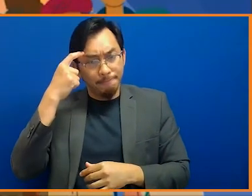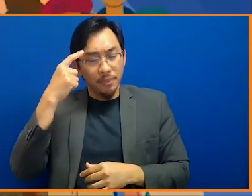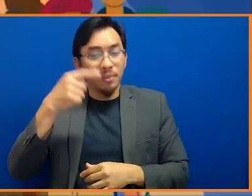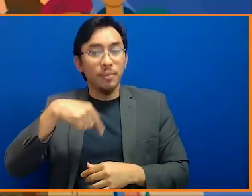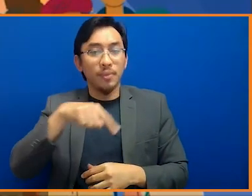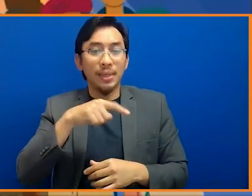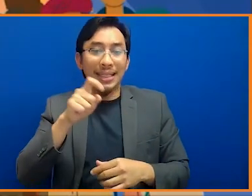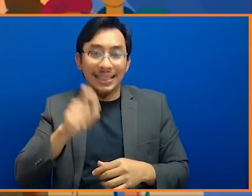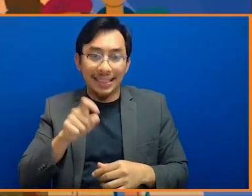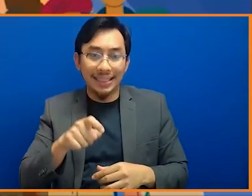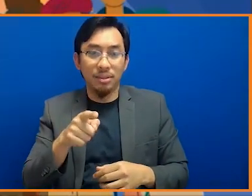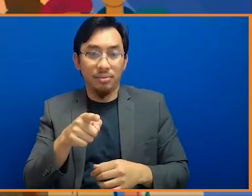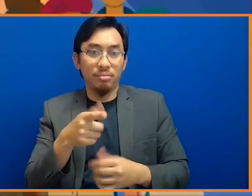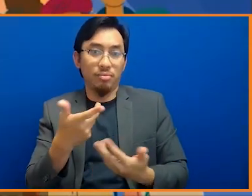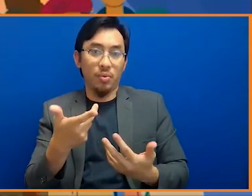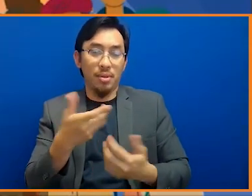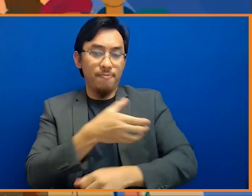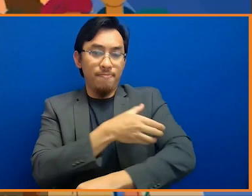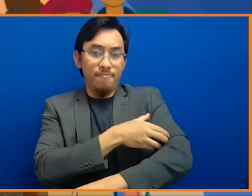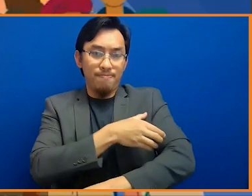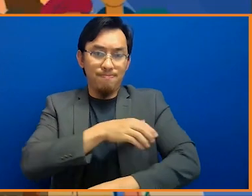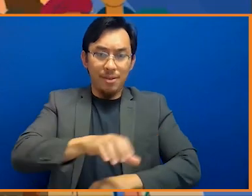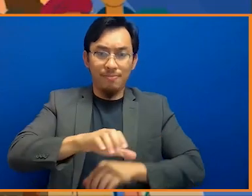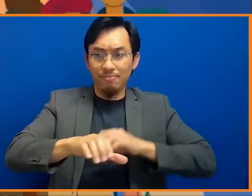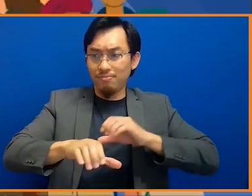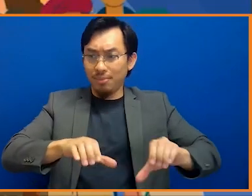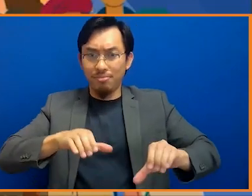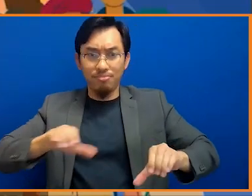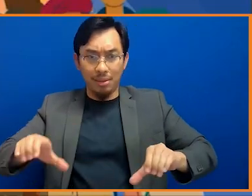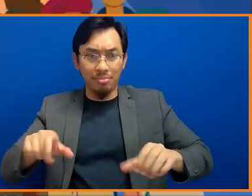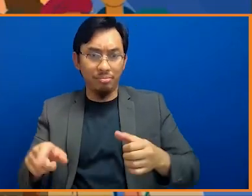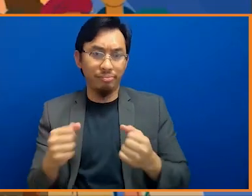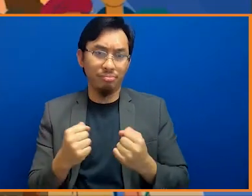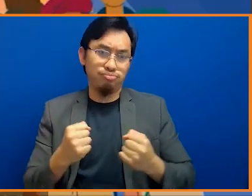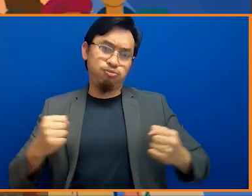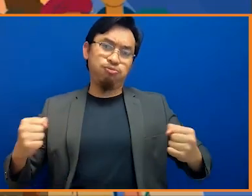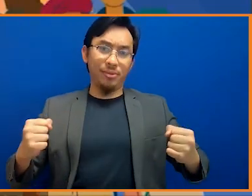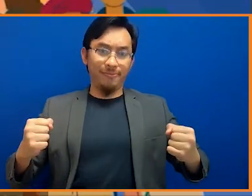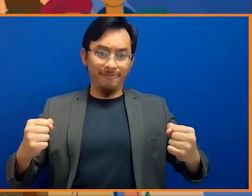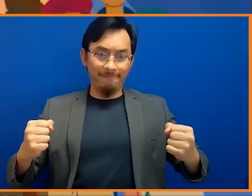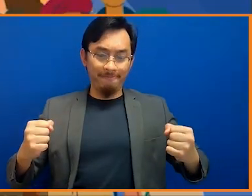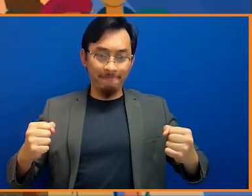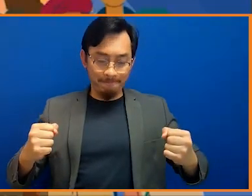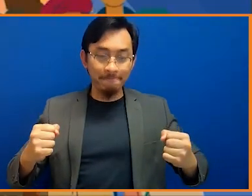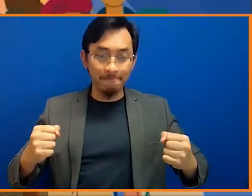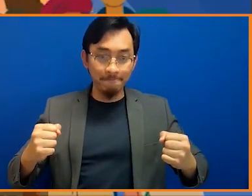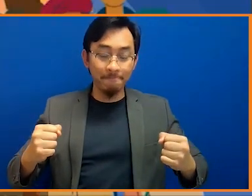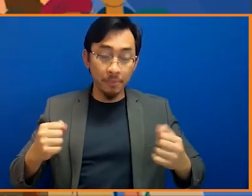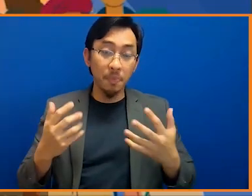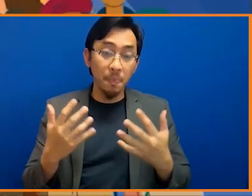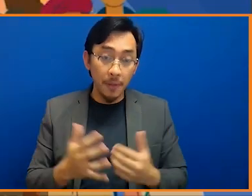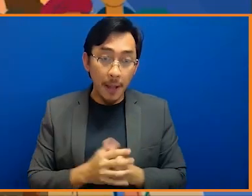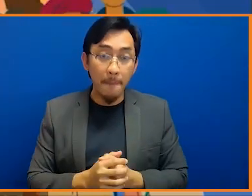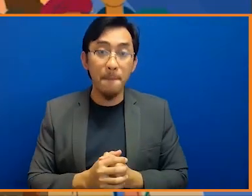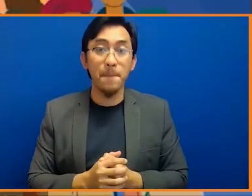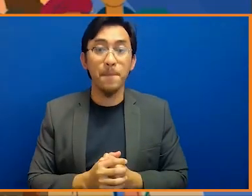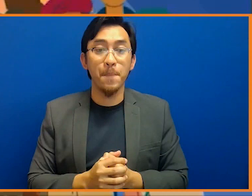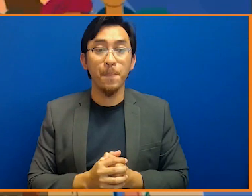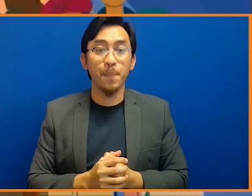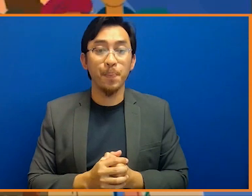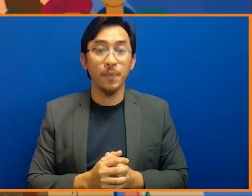that it's better for us to increasing the capacity regarding the tsunami itself. So therefore,